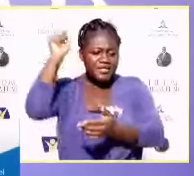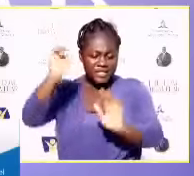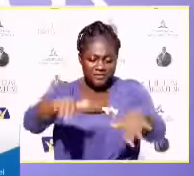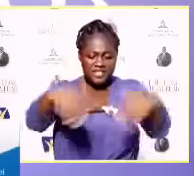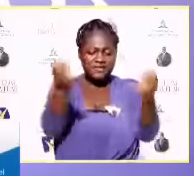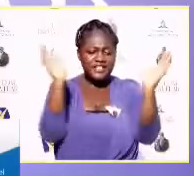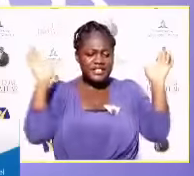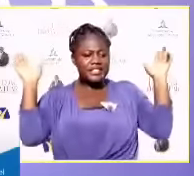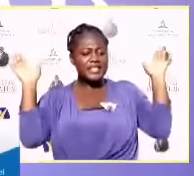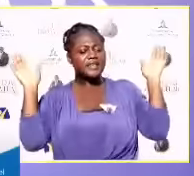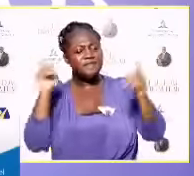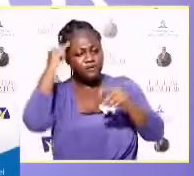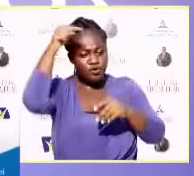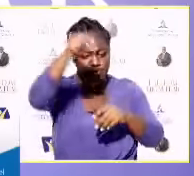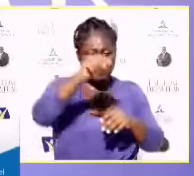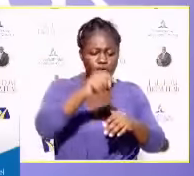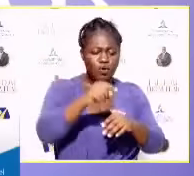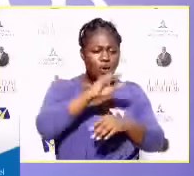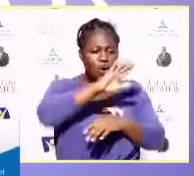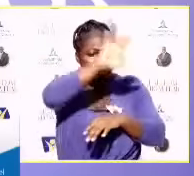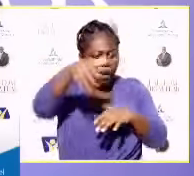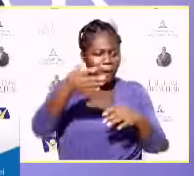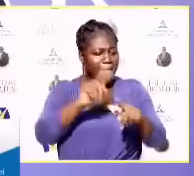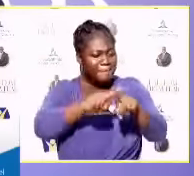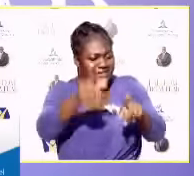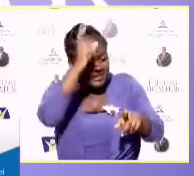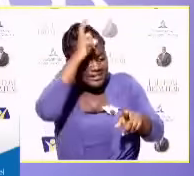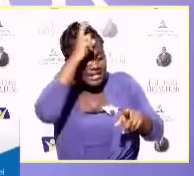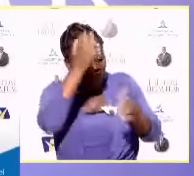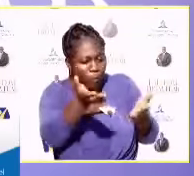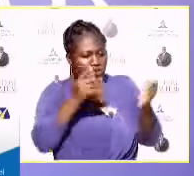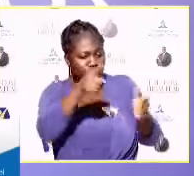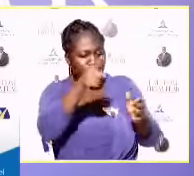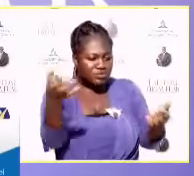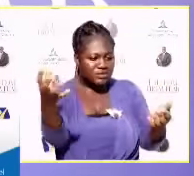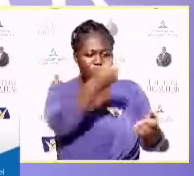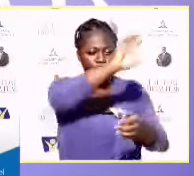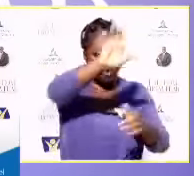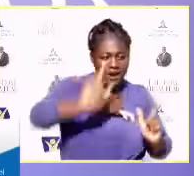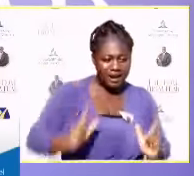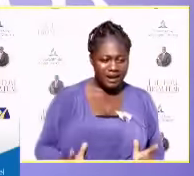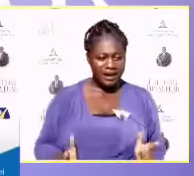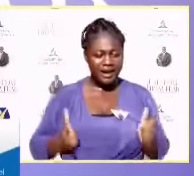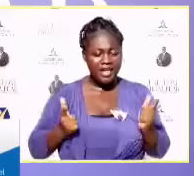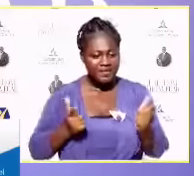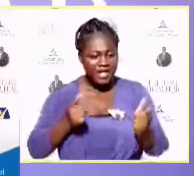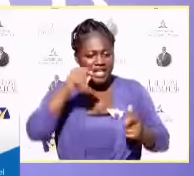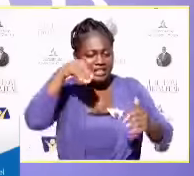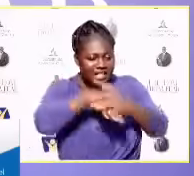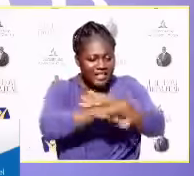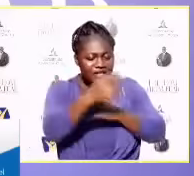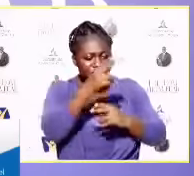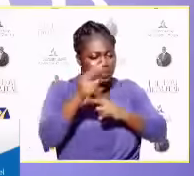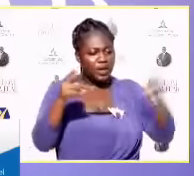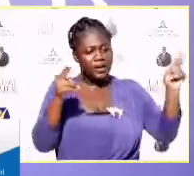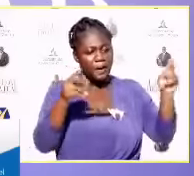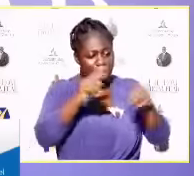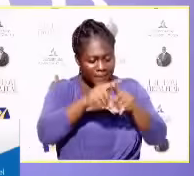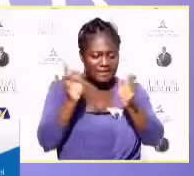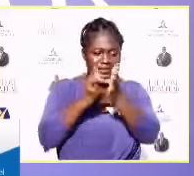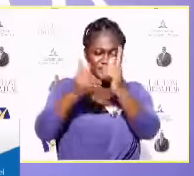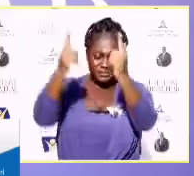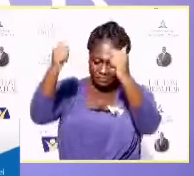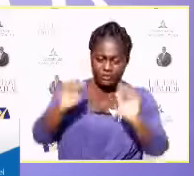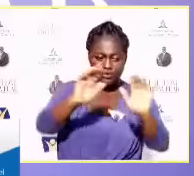The devil is trying to take your life. Jesus came to give you life. And